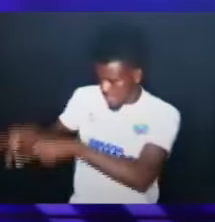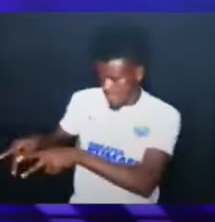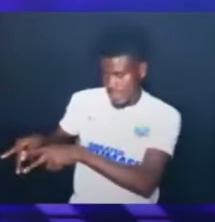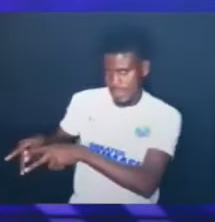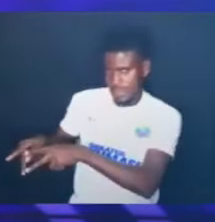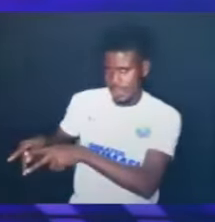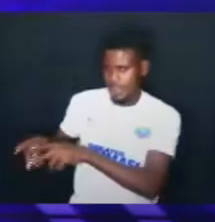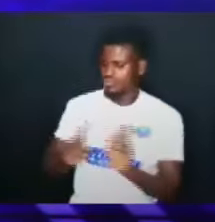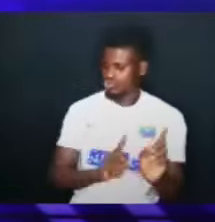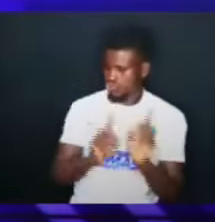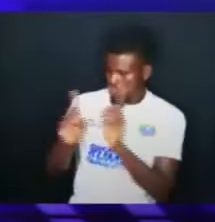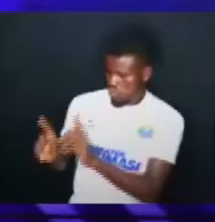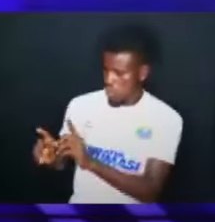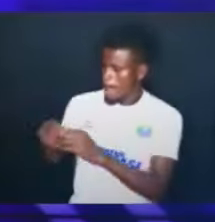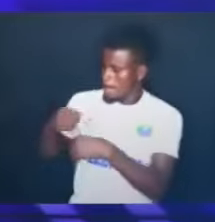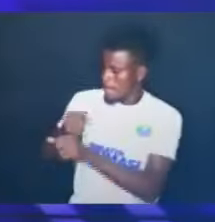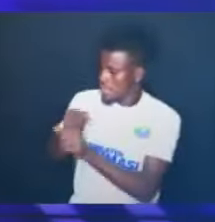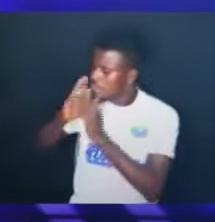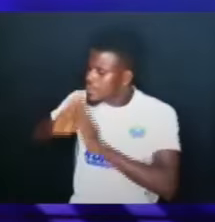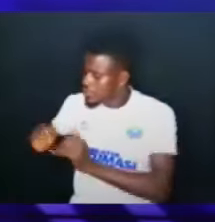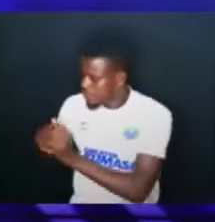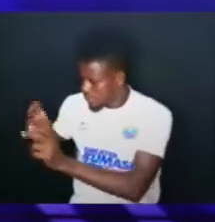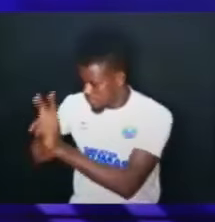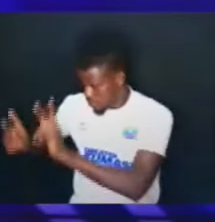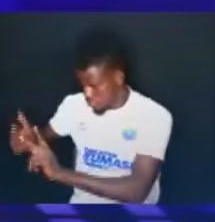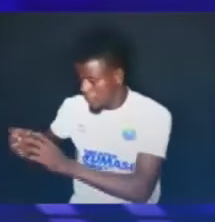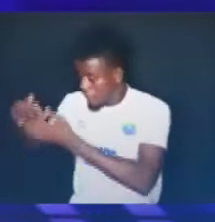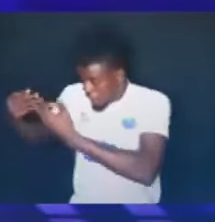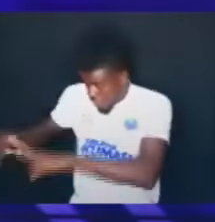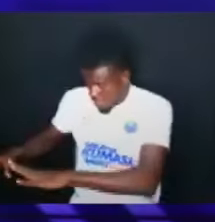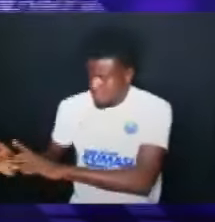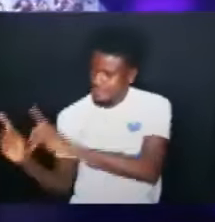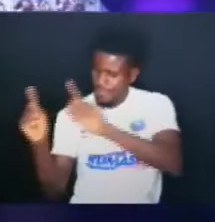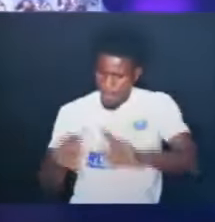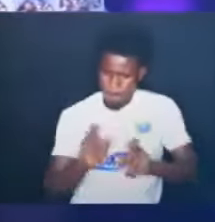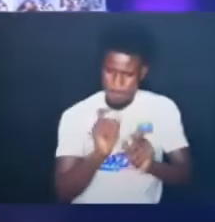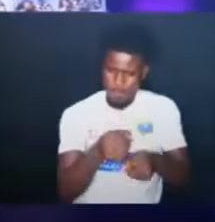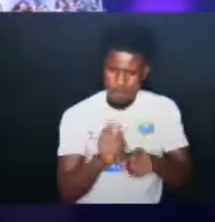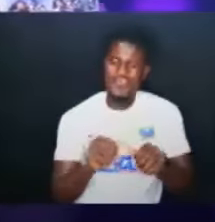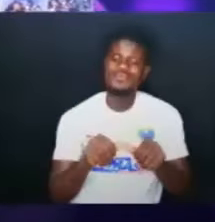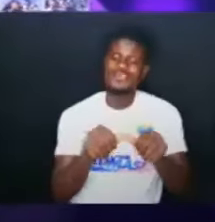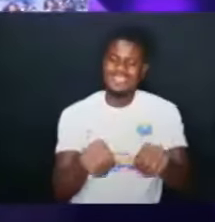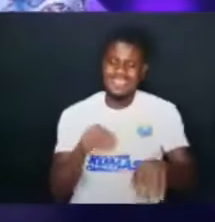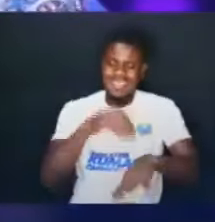Go and be reconciled to them. Then come and offer your gift.